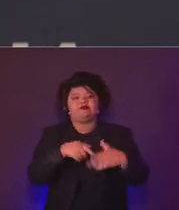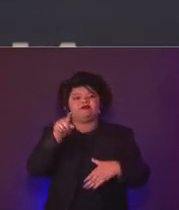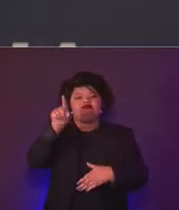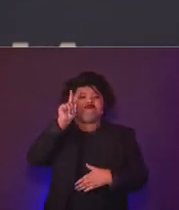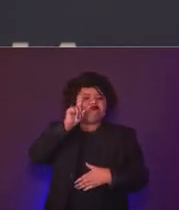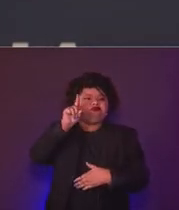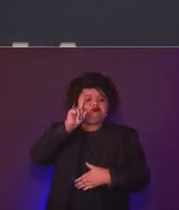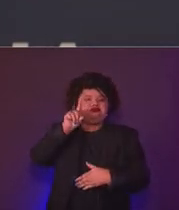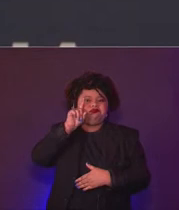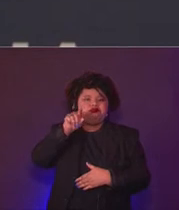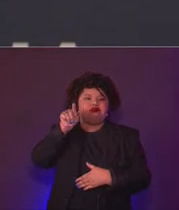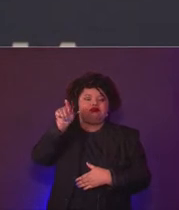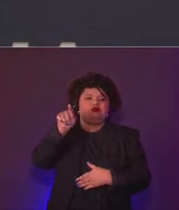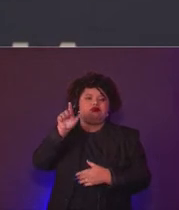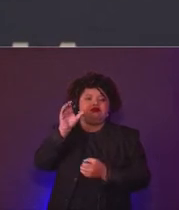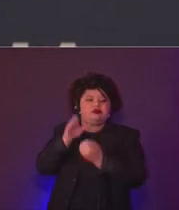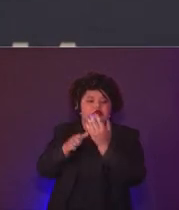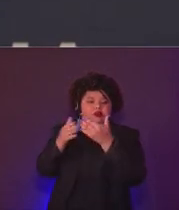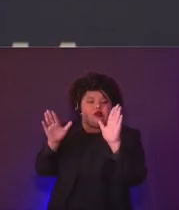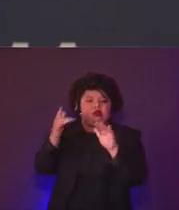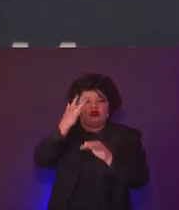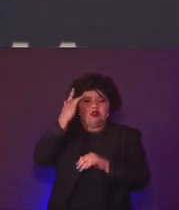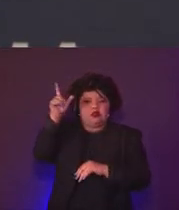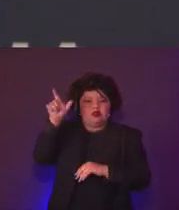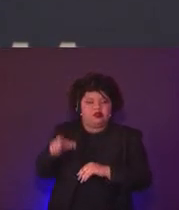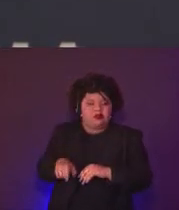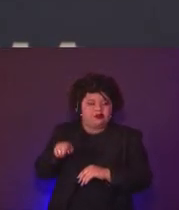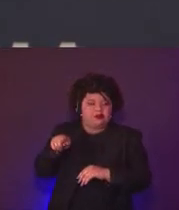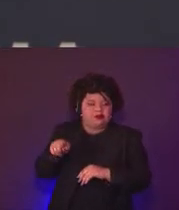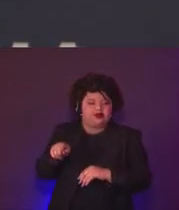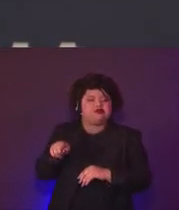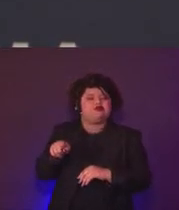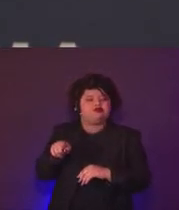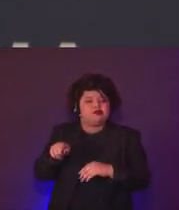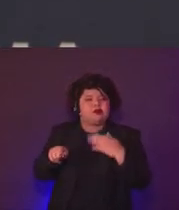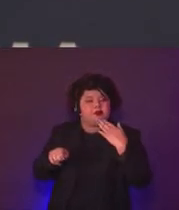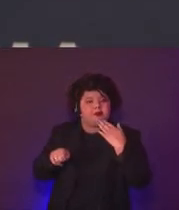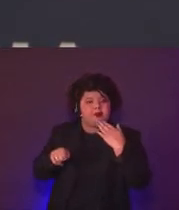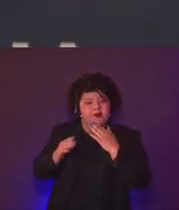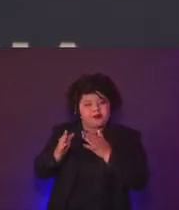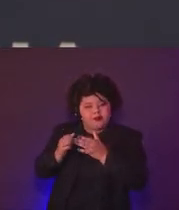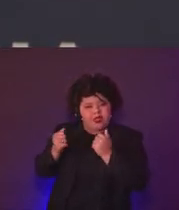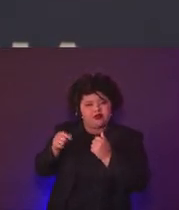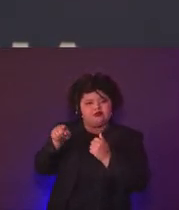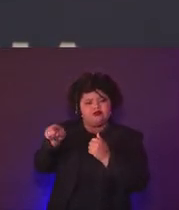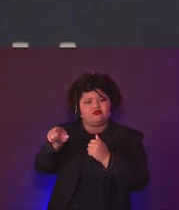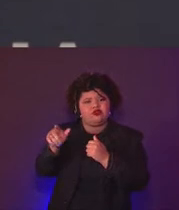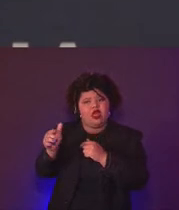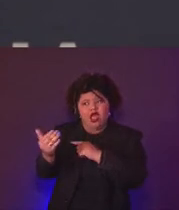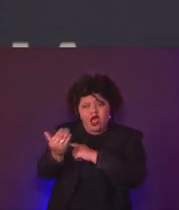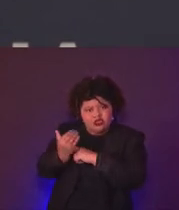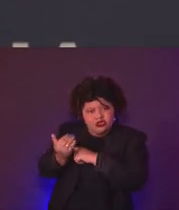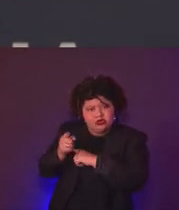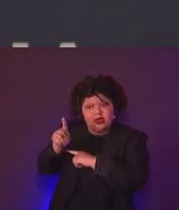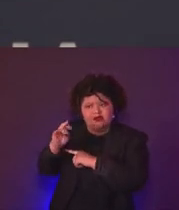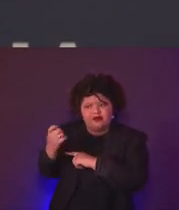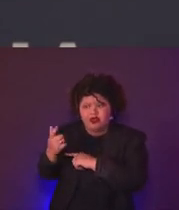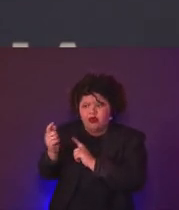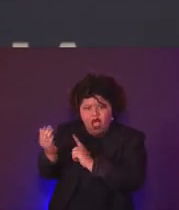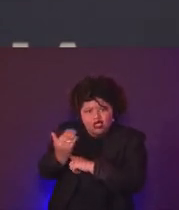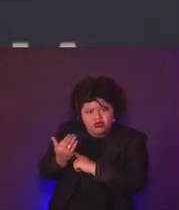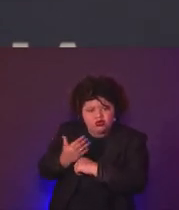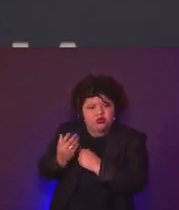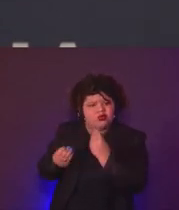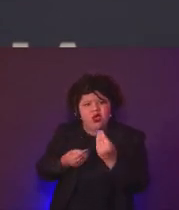Don Barlett, they asked for Phil's help to investigate patterns of sentencing for crime in Philadelphia. Phil is so